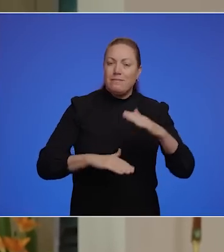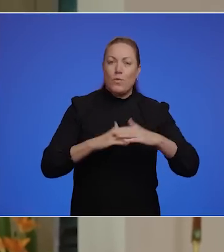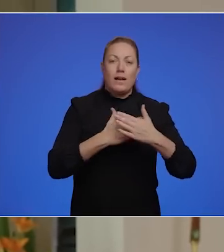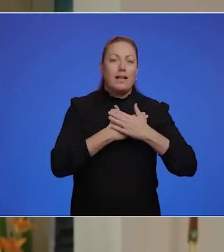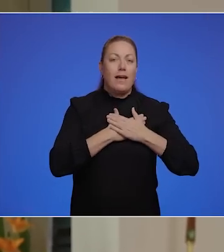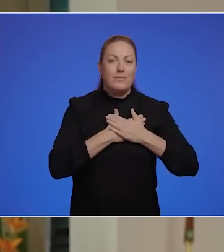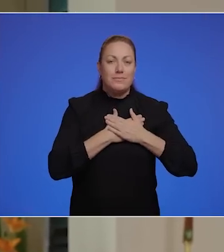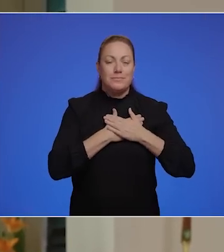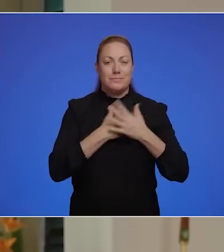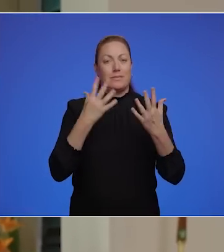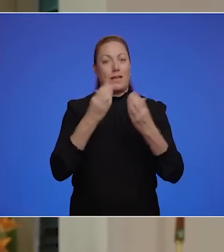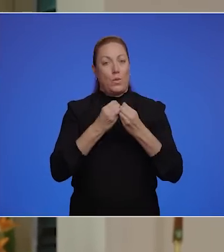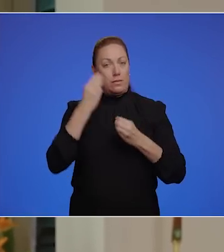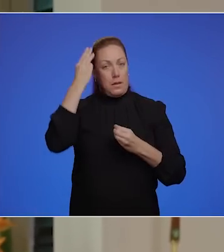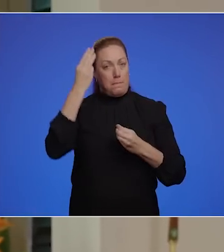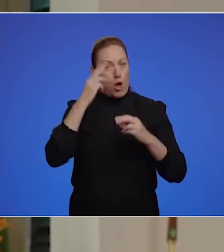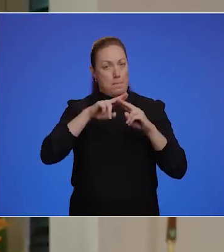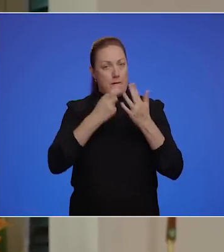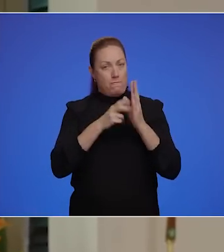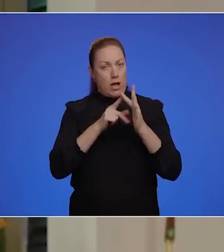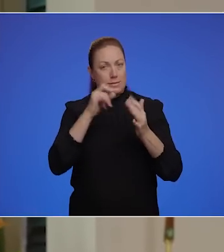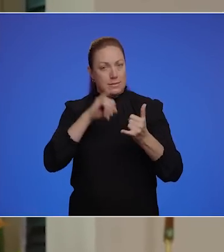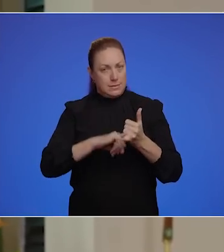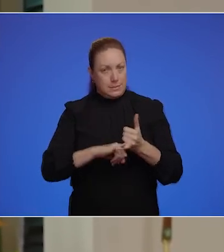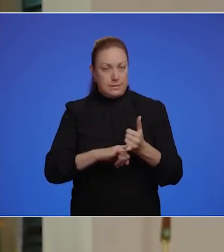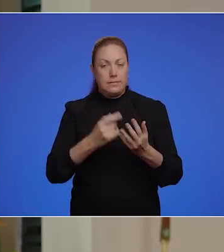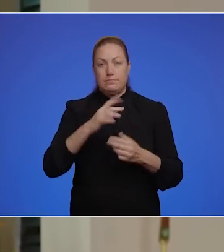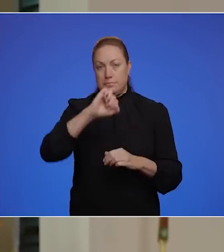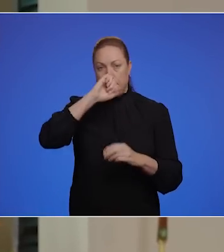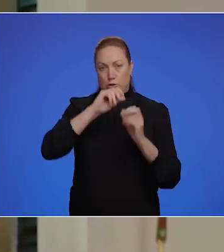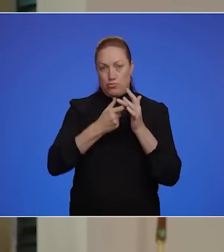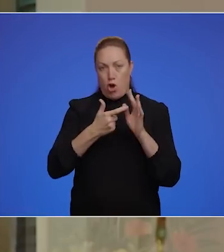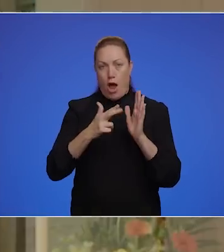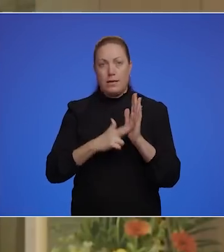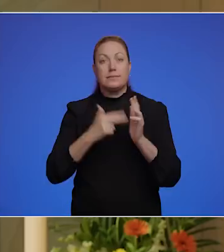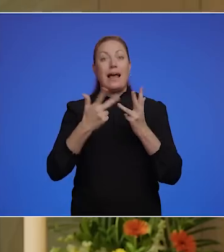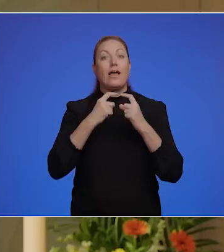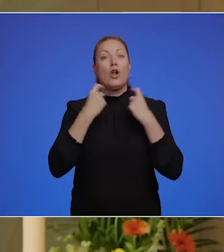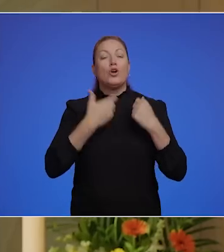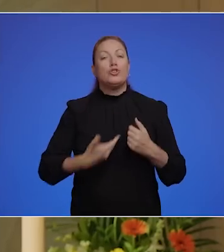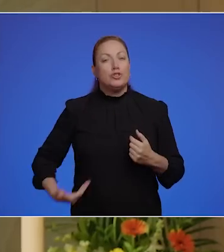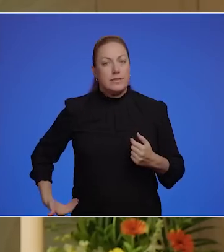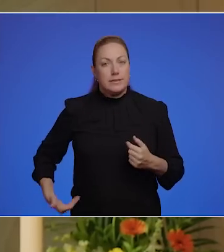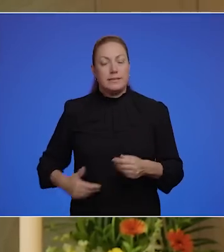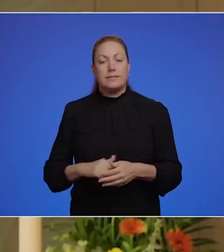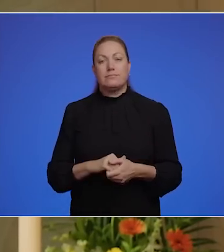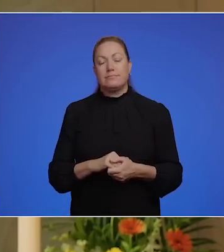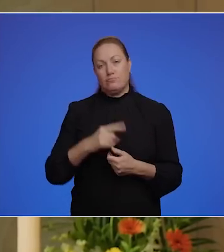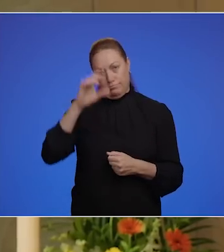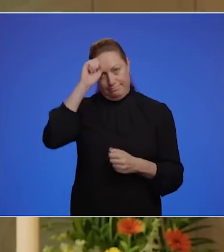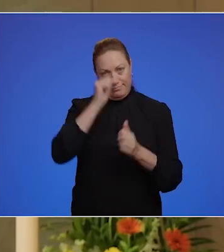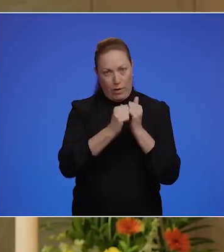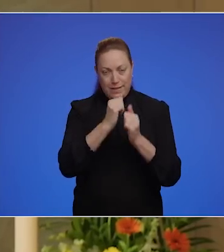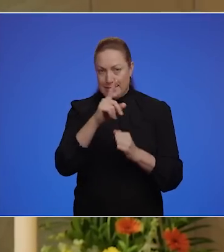fullness of charity, together with Francis our Pope and Brian our Bishop and all the clergy. Remember also our brothers